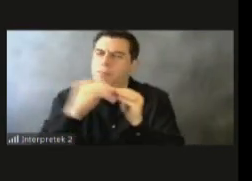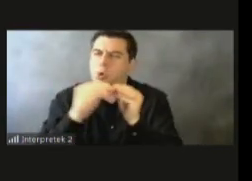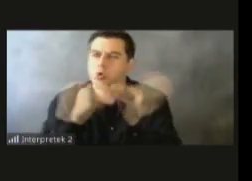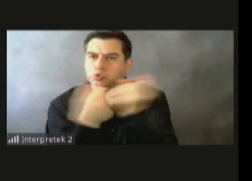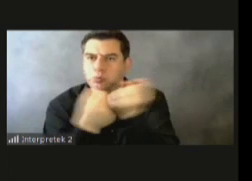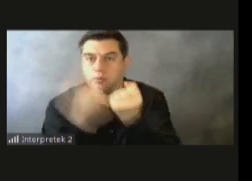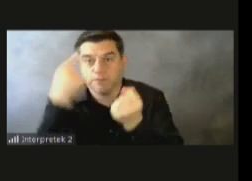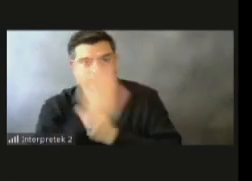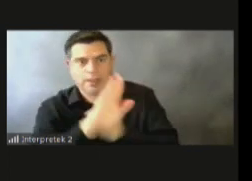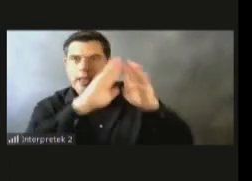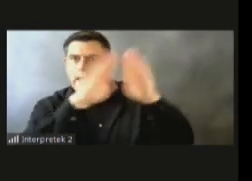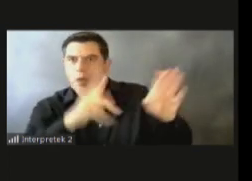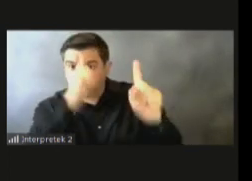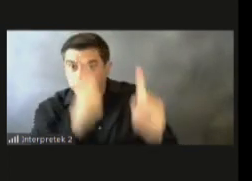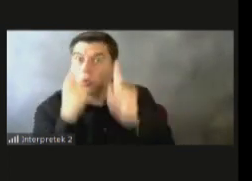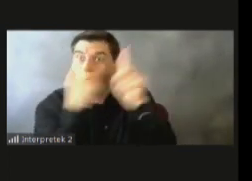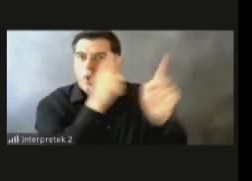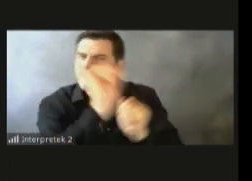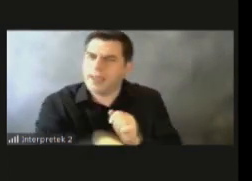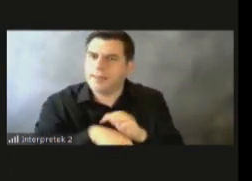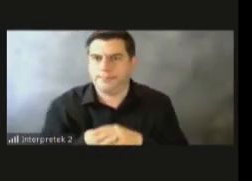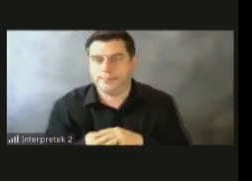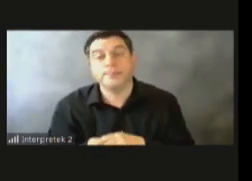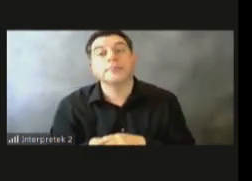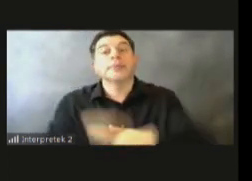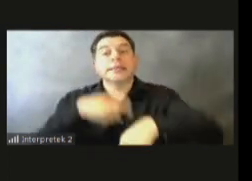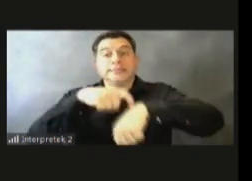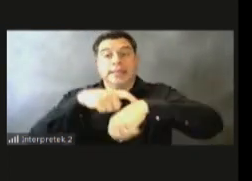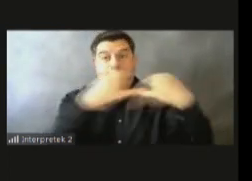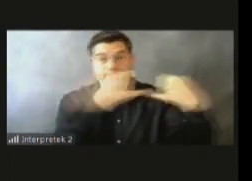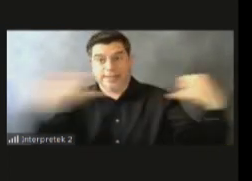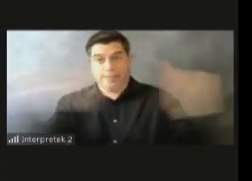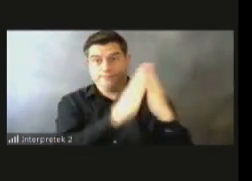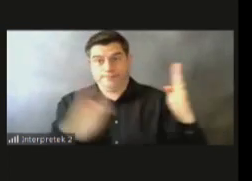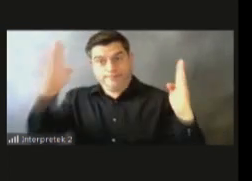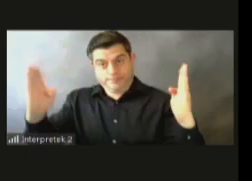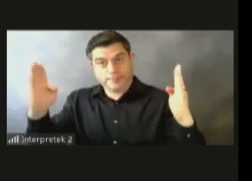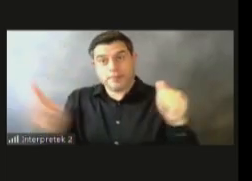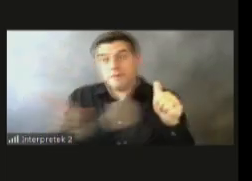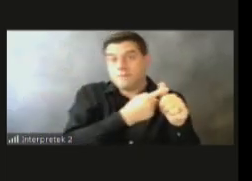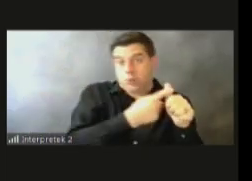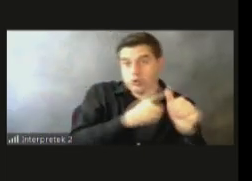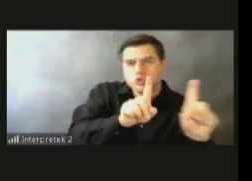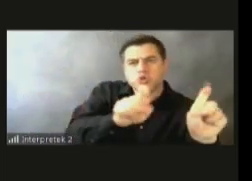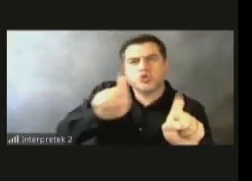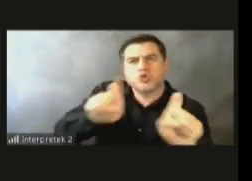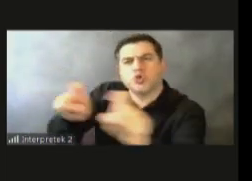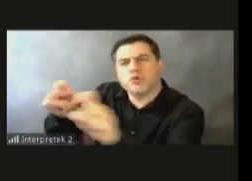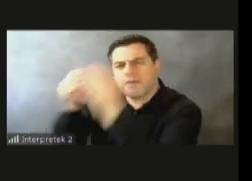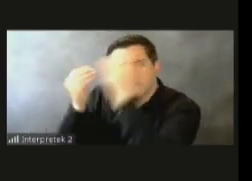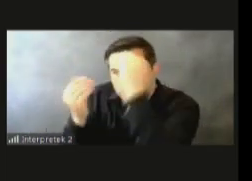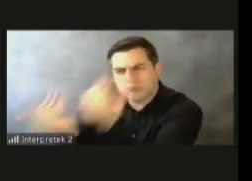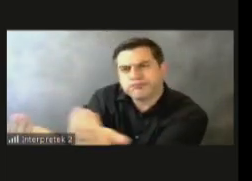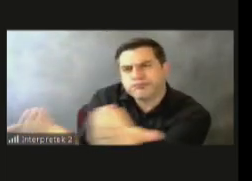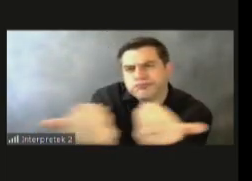And so the timelines in the report is to first have that survey or workshop with large employers to see how they could buy in with funds or with